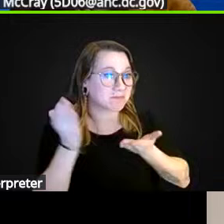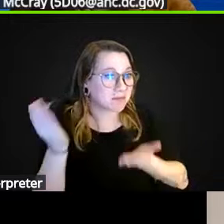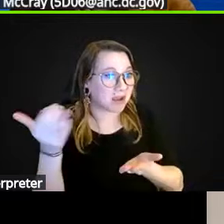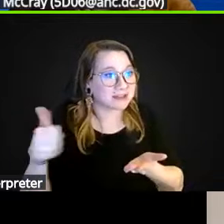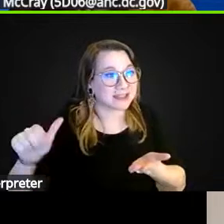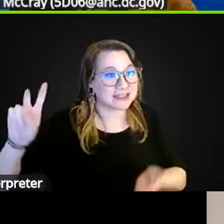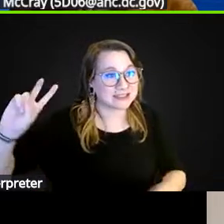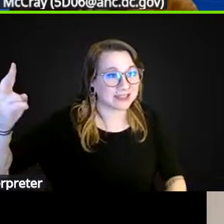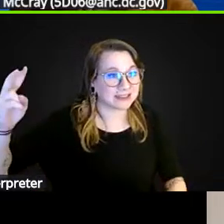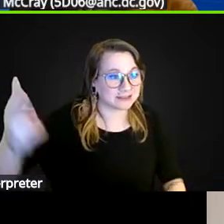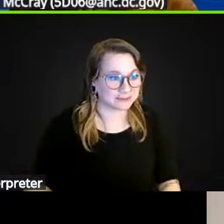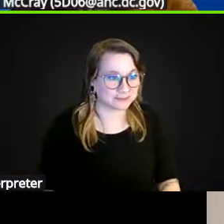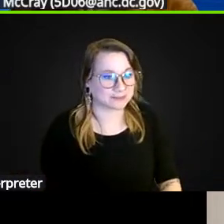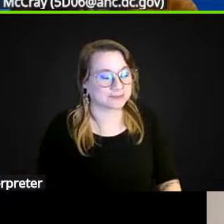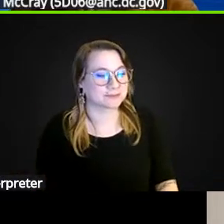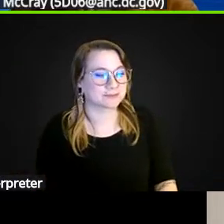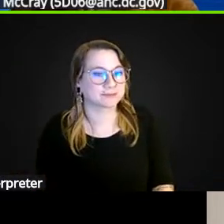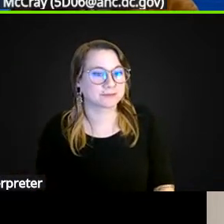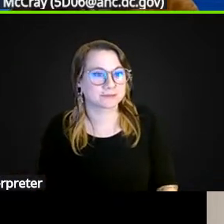seconds?